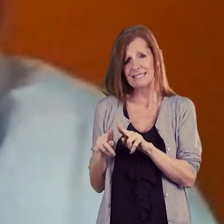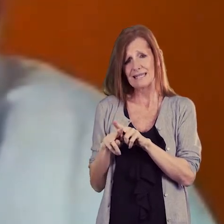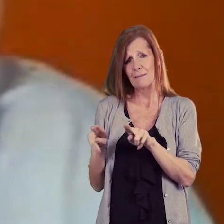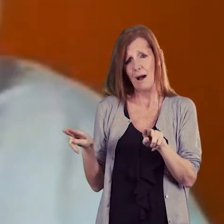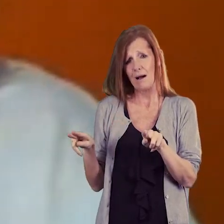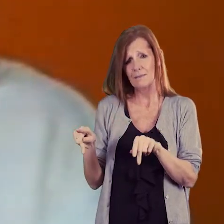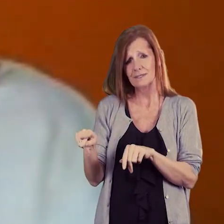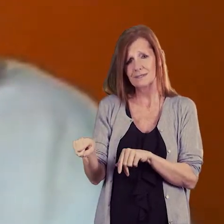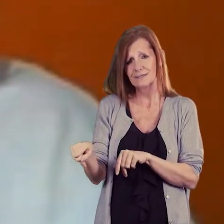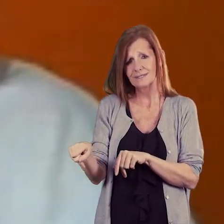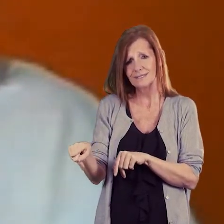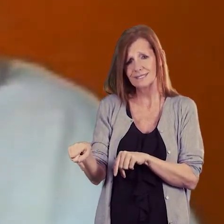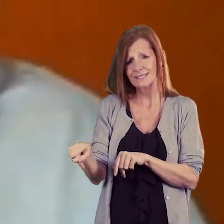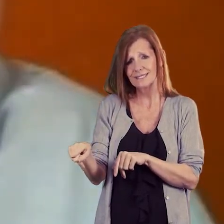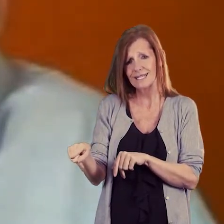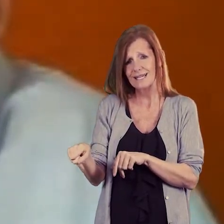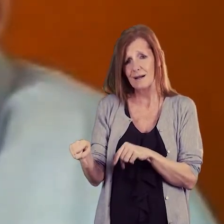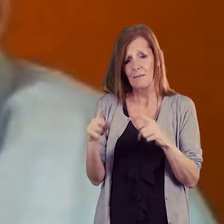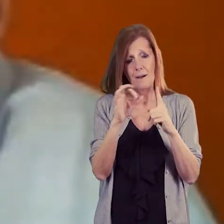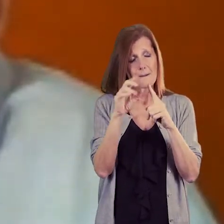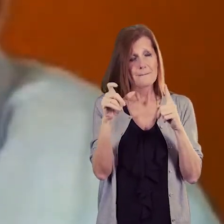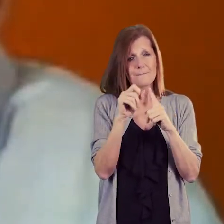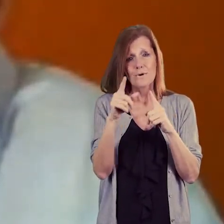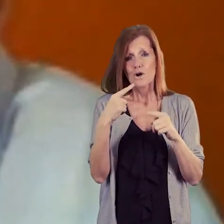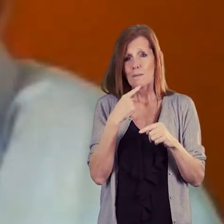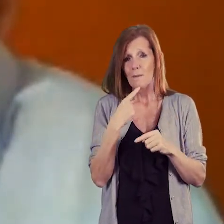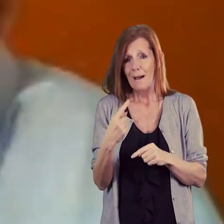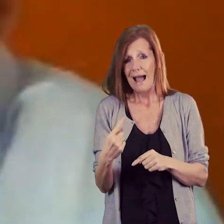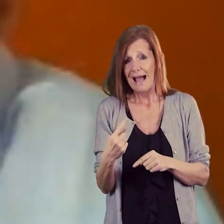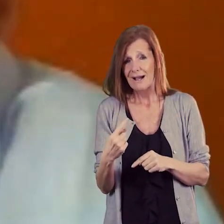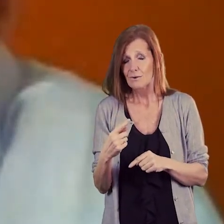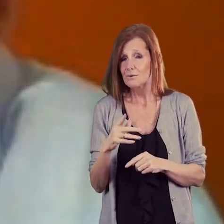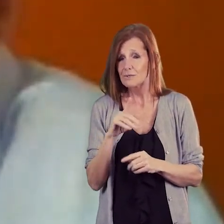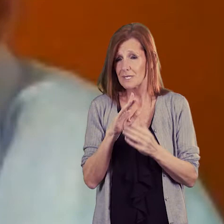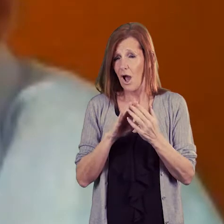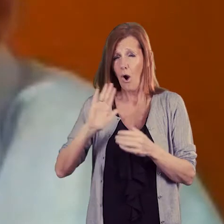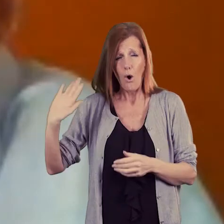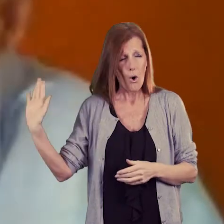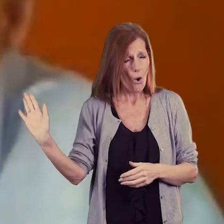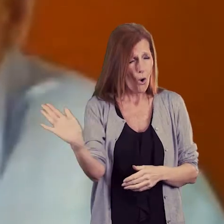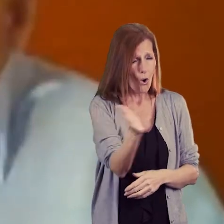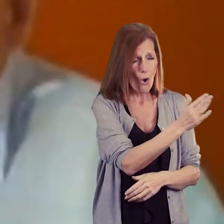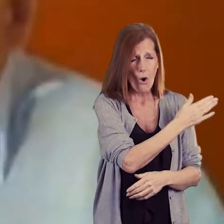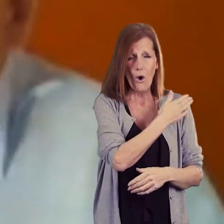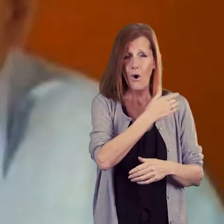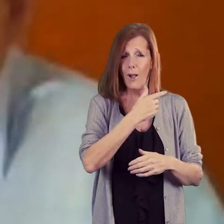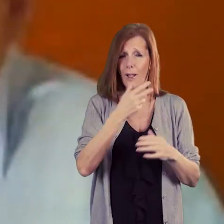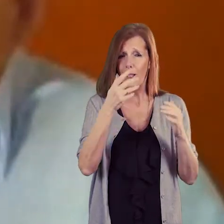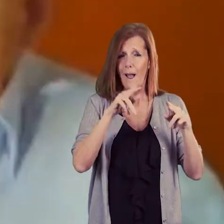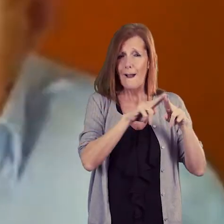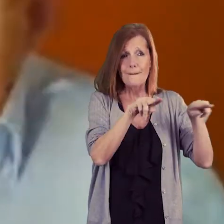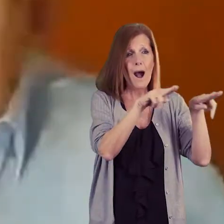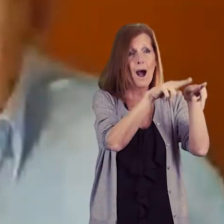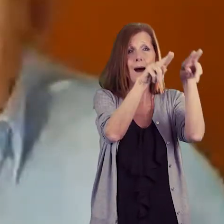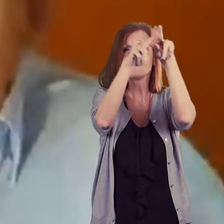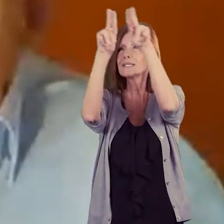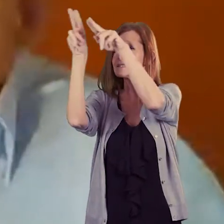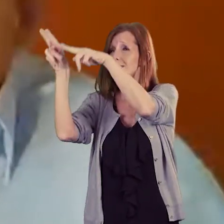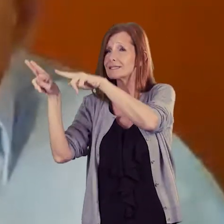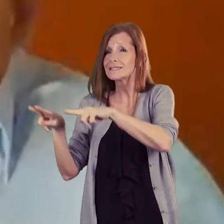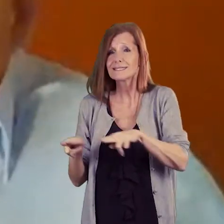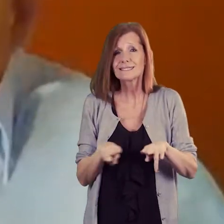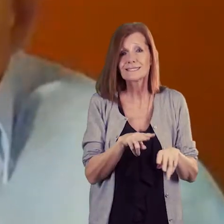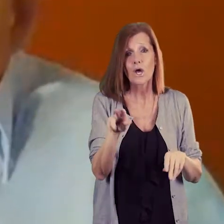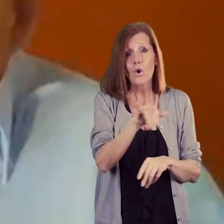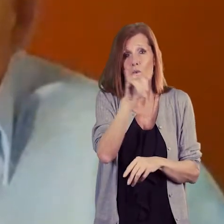apartment. But the Purple Pound, out of all the 18 apartments, you're not going to be surprised that is